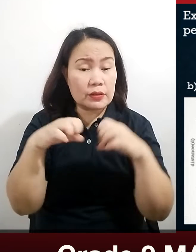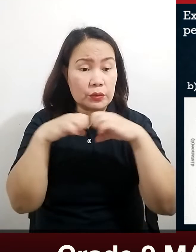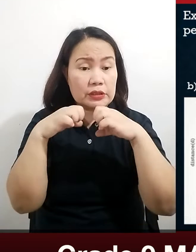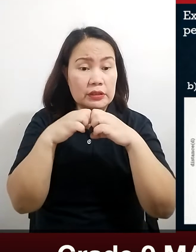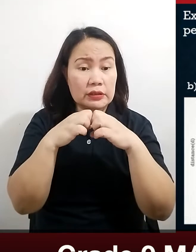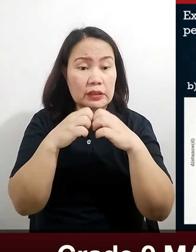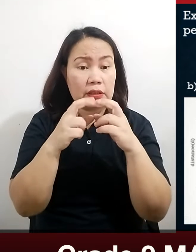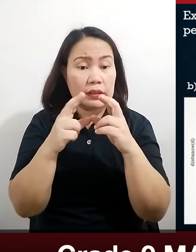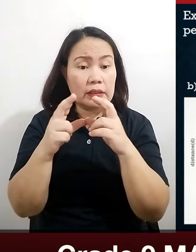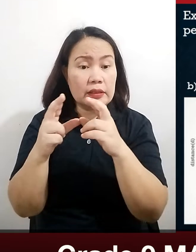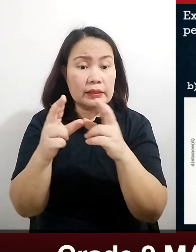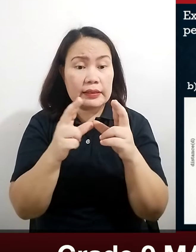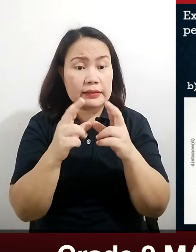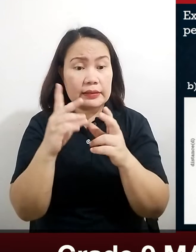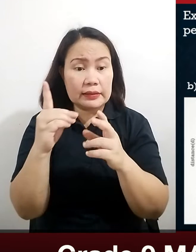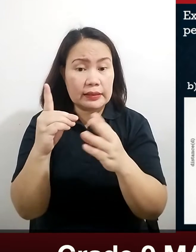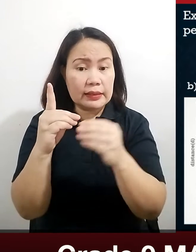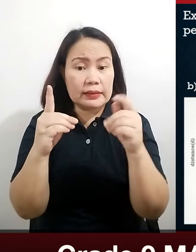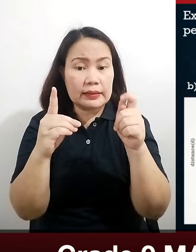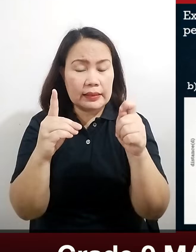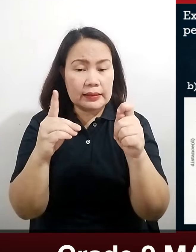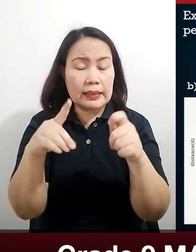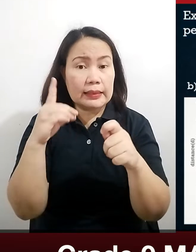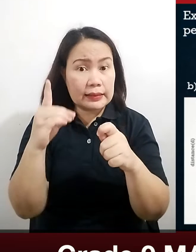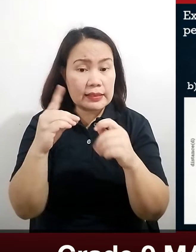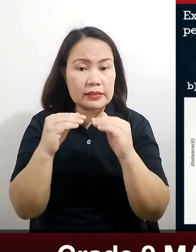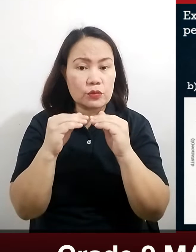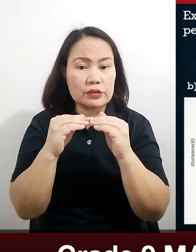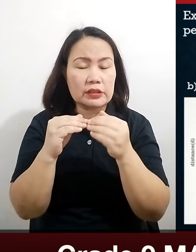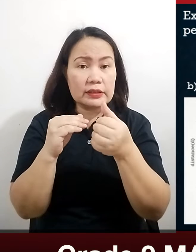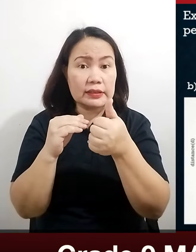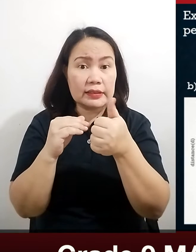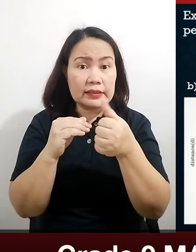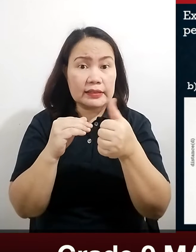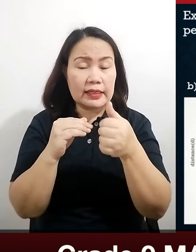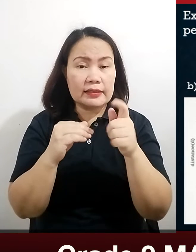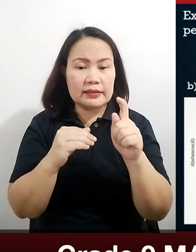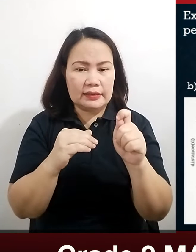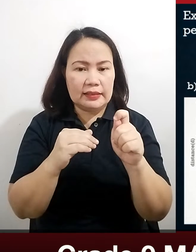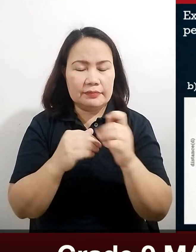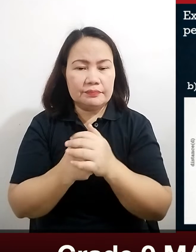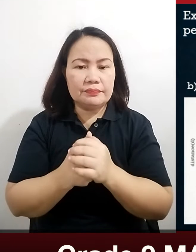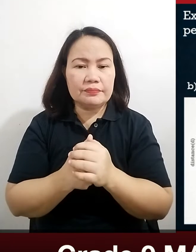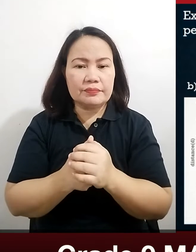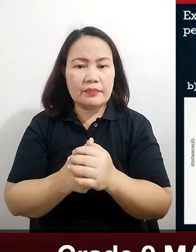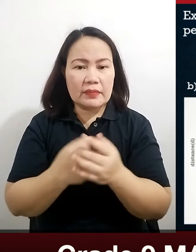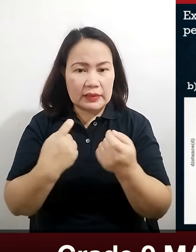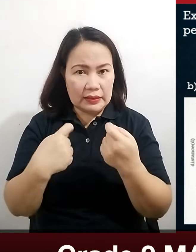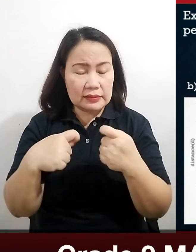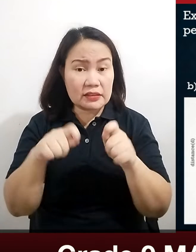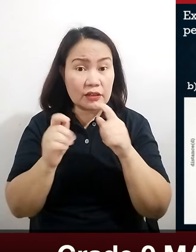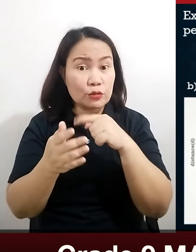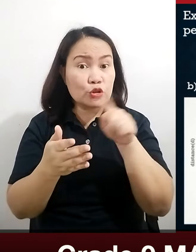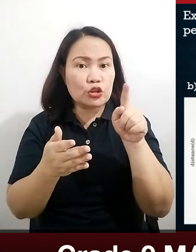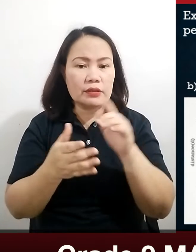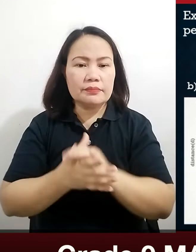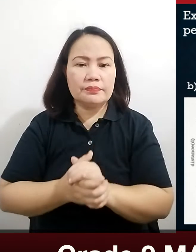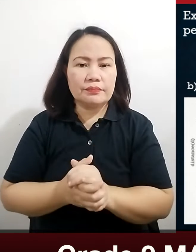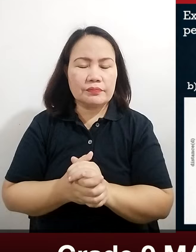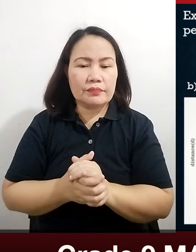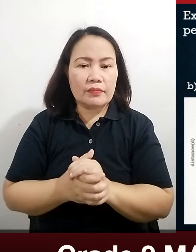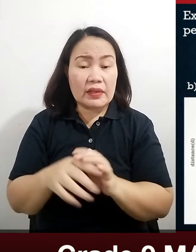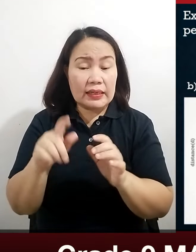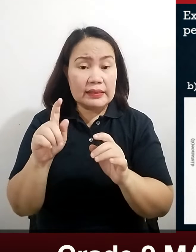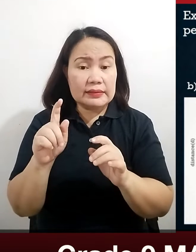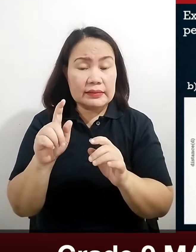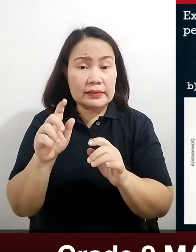equation relating D and T is D is equal to 10 times T. So, try natin i-check. So, kung ang time